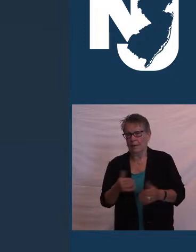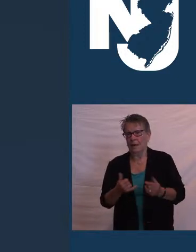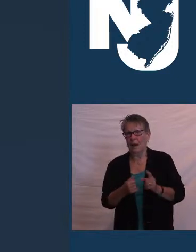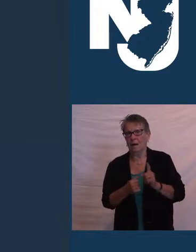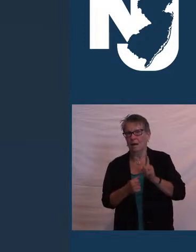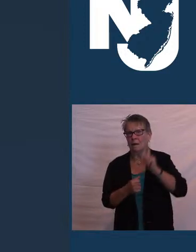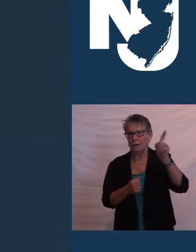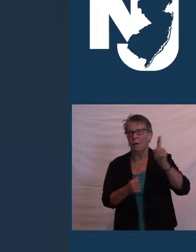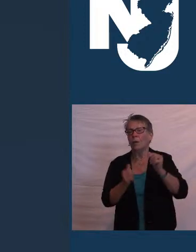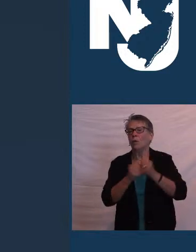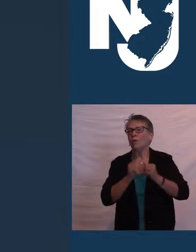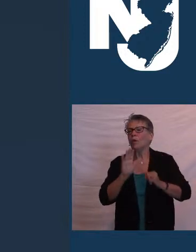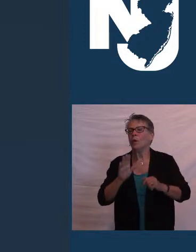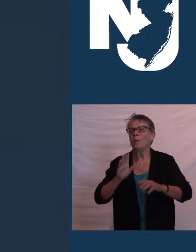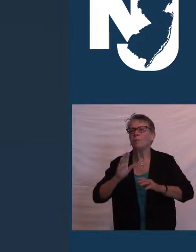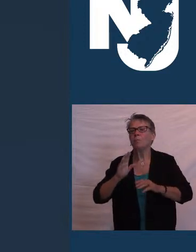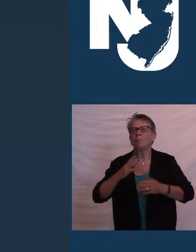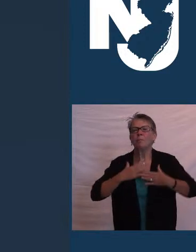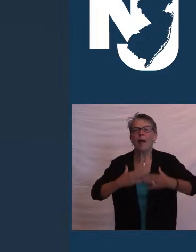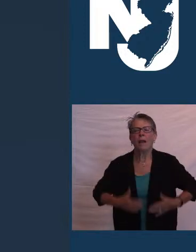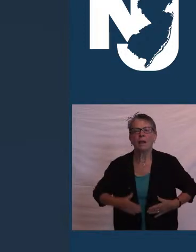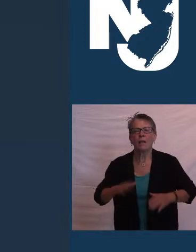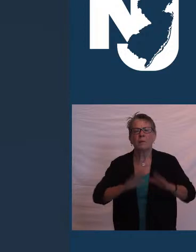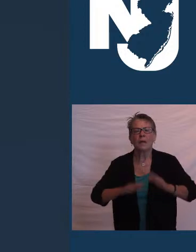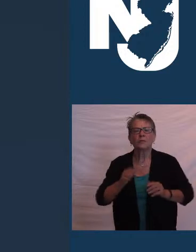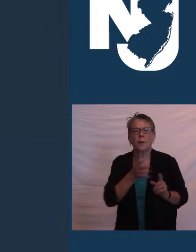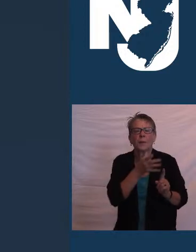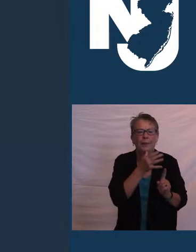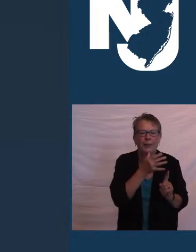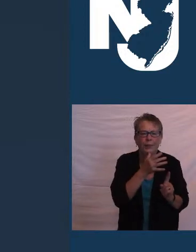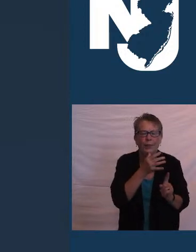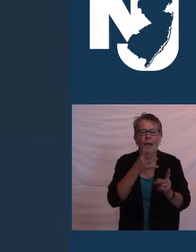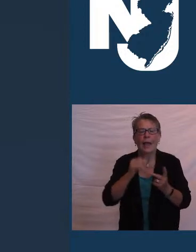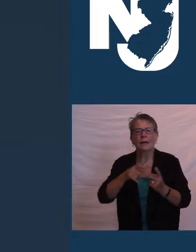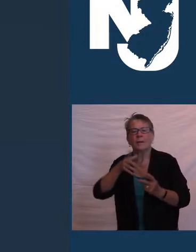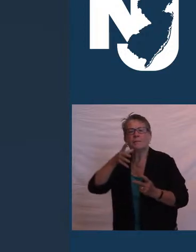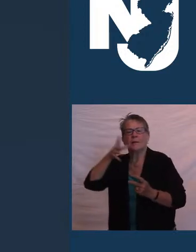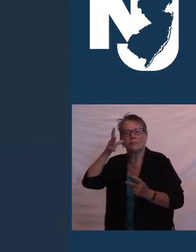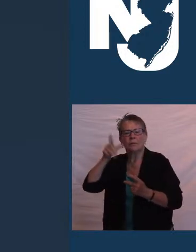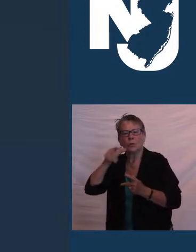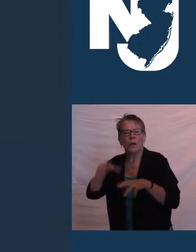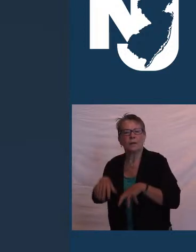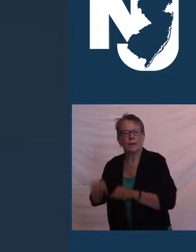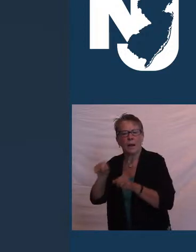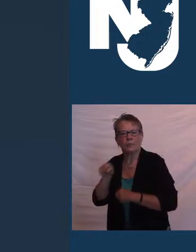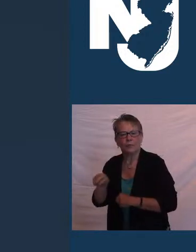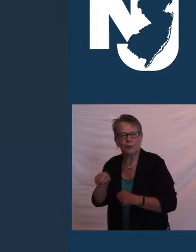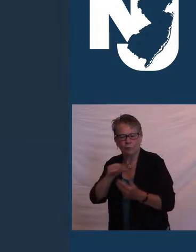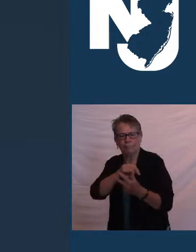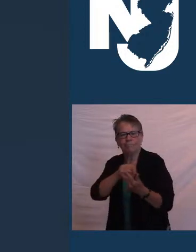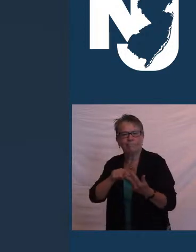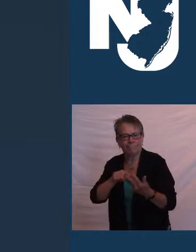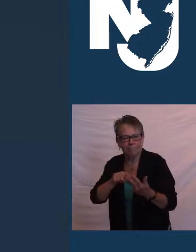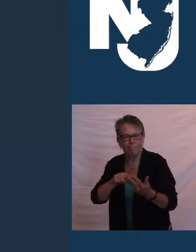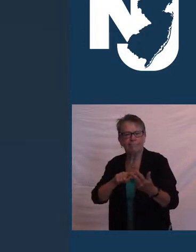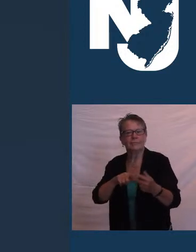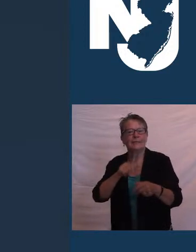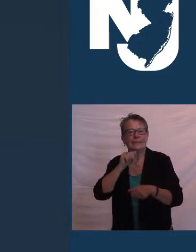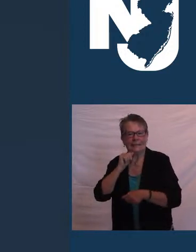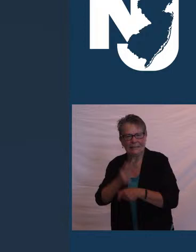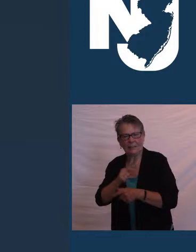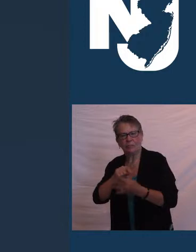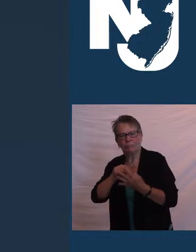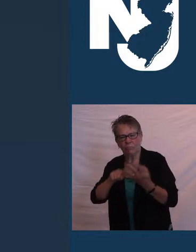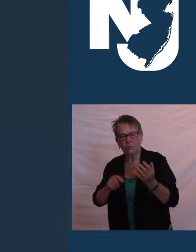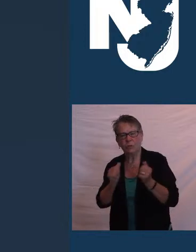Maria. She left behind her husband of 23 years and her best friend, Richard, with whom I had the great honor of speaking last Wednesday, and